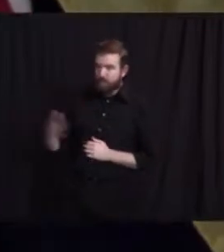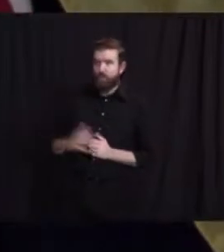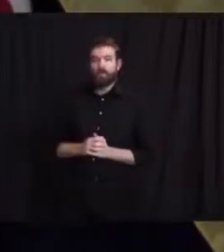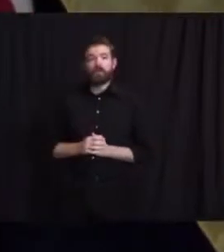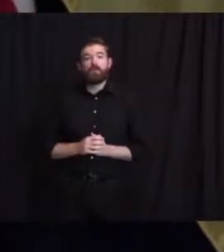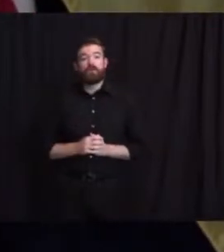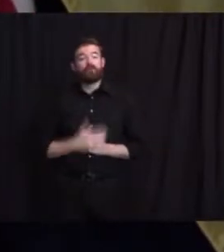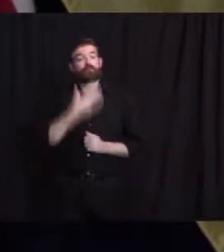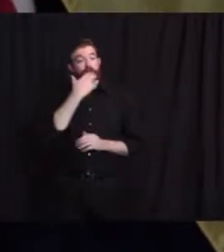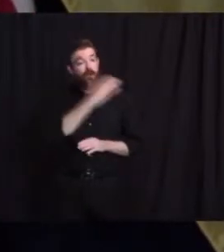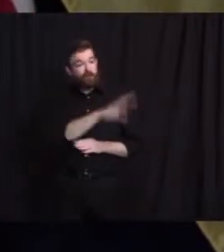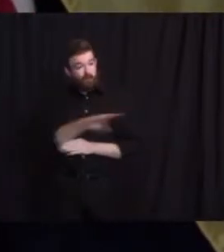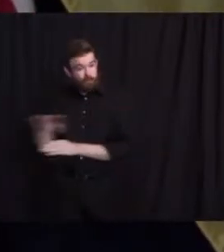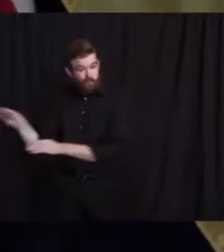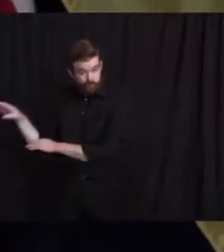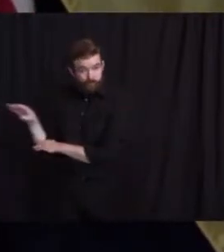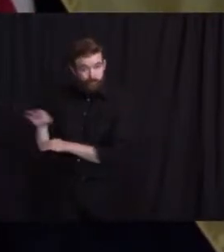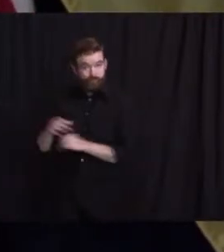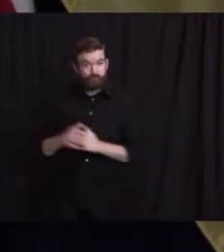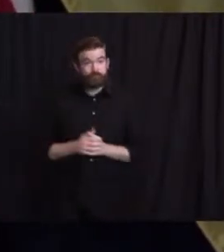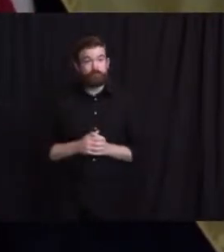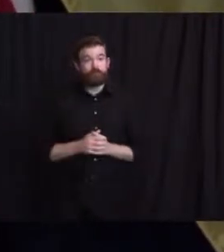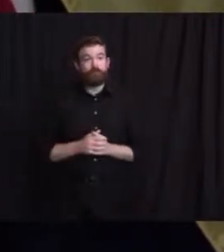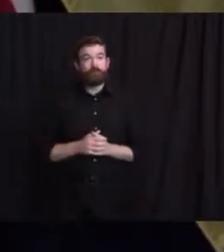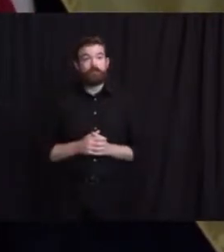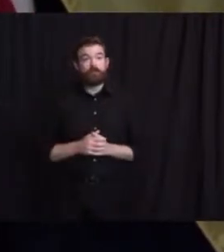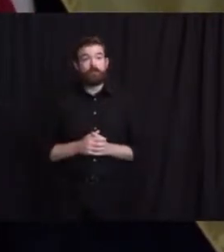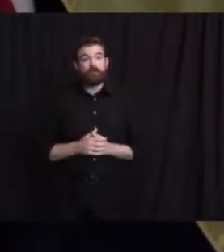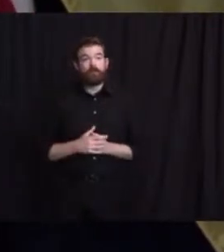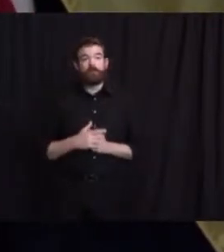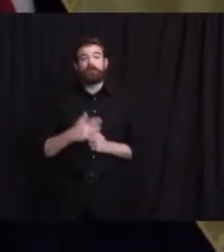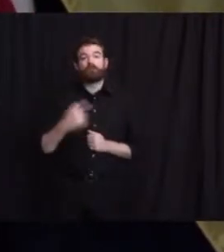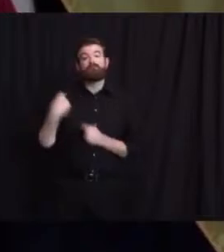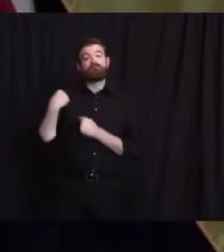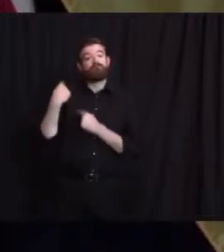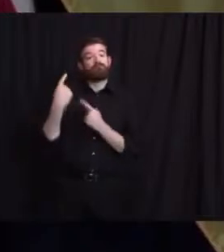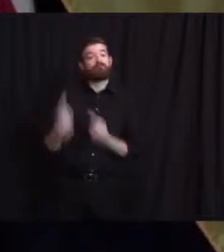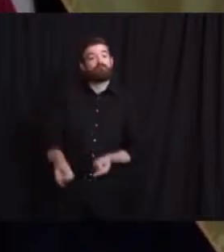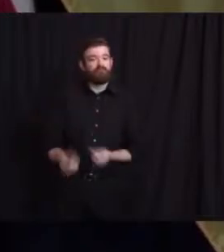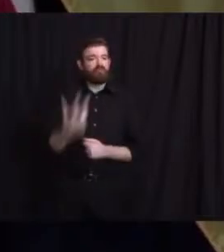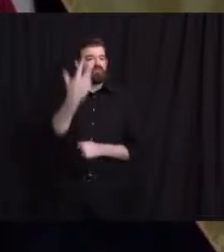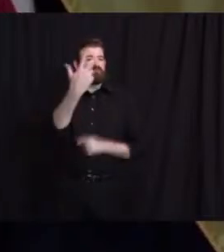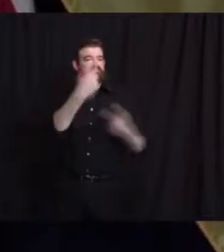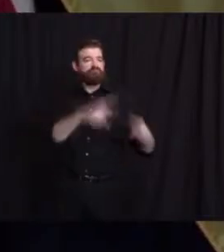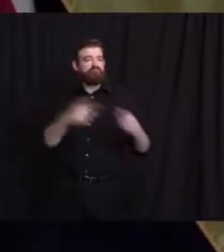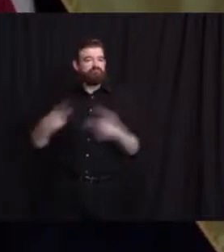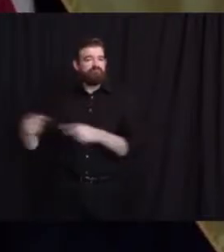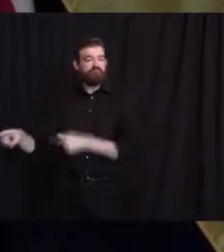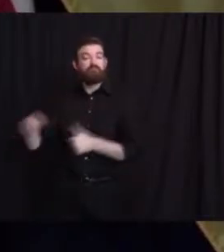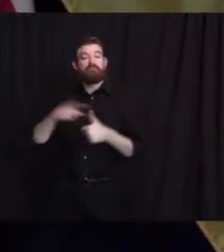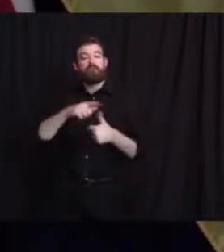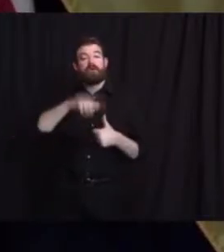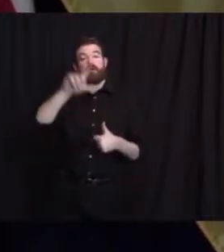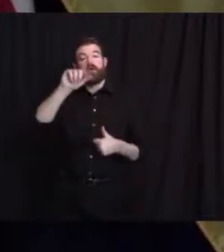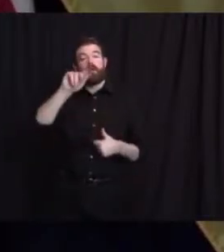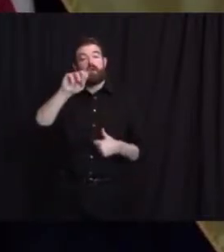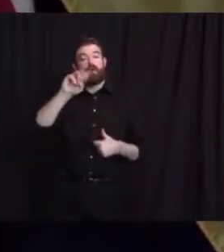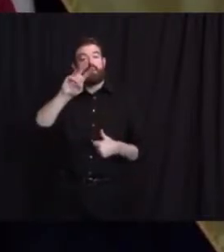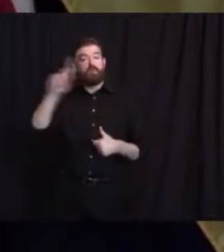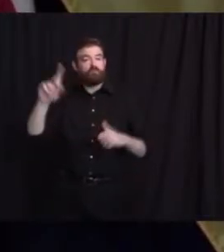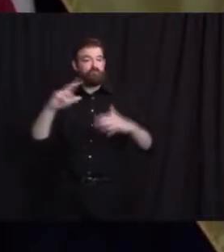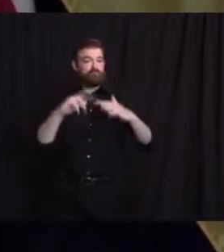everybody. Just 3 incidents on the overnight. A nail salon in Lakewood owner was cited for being non-essential and